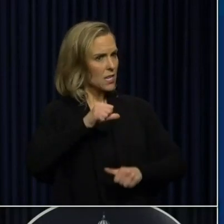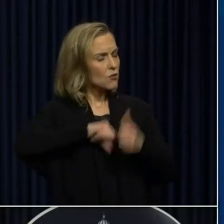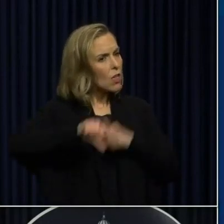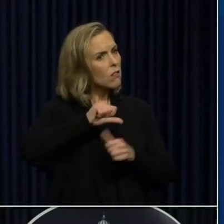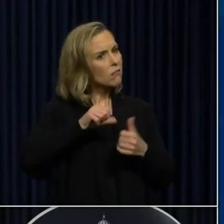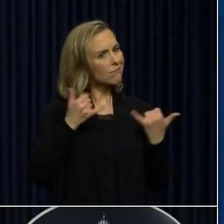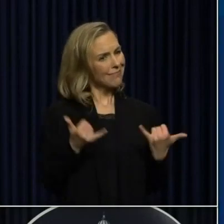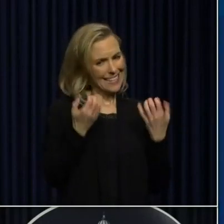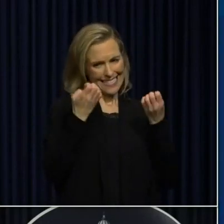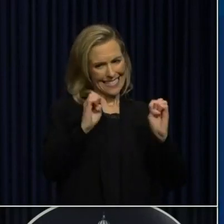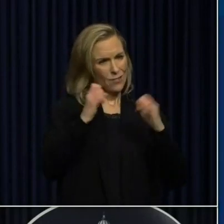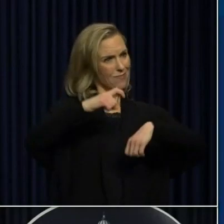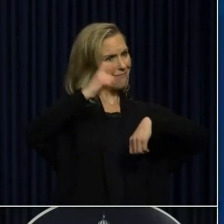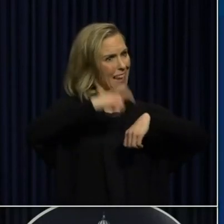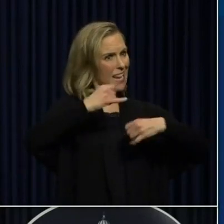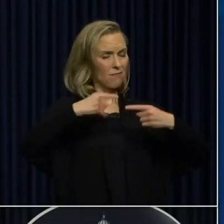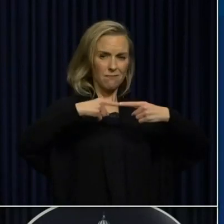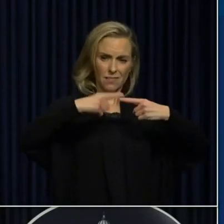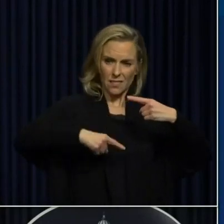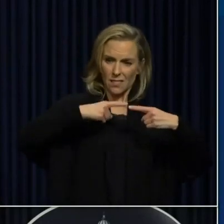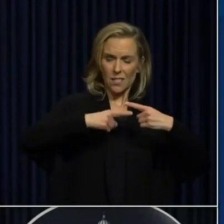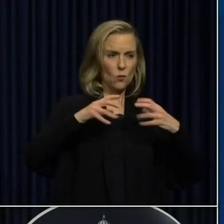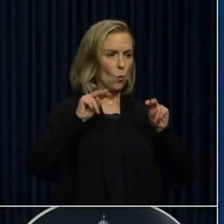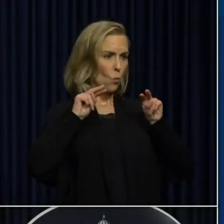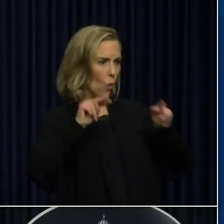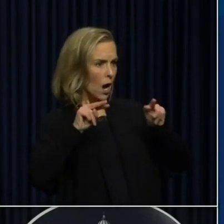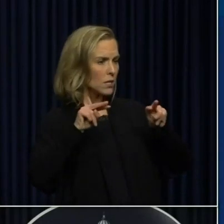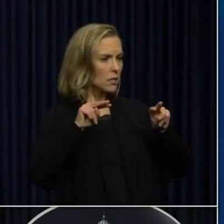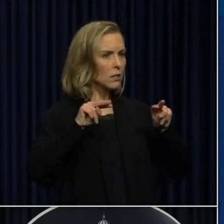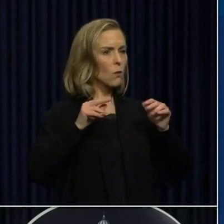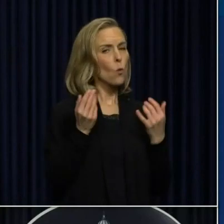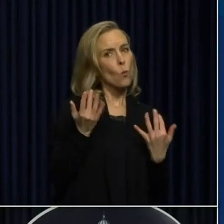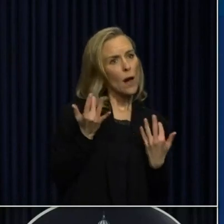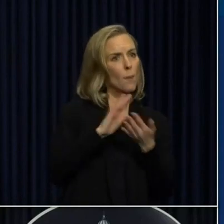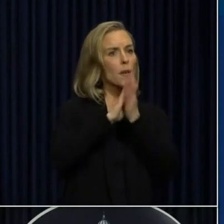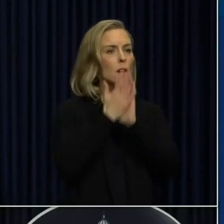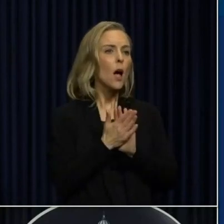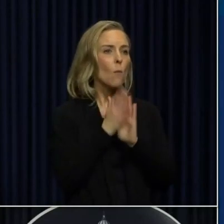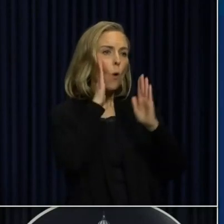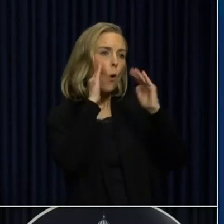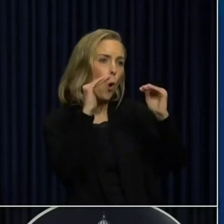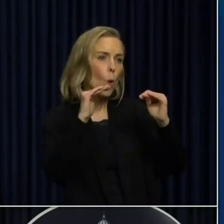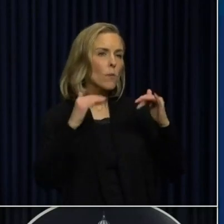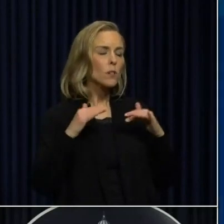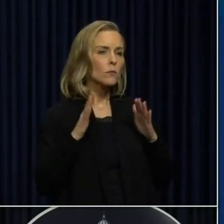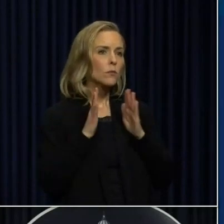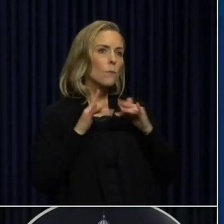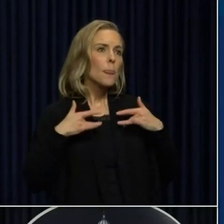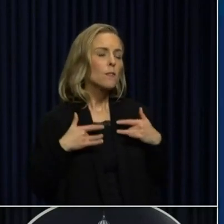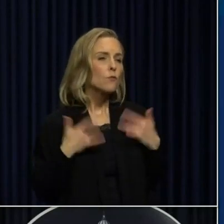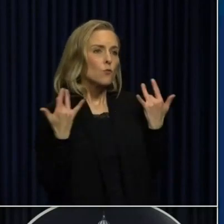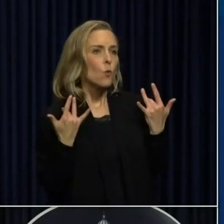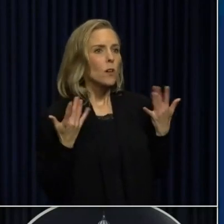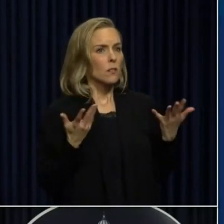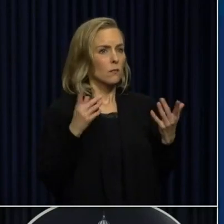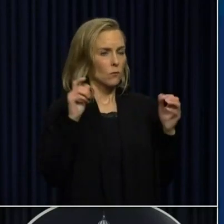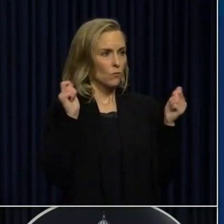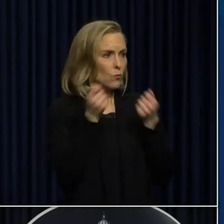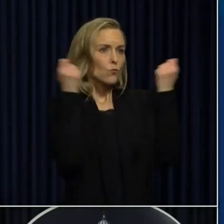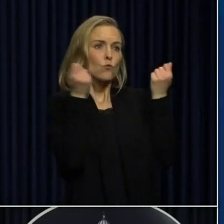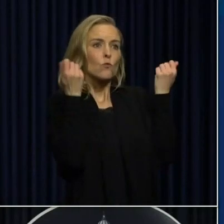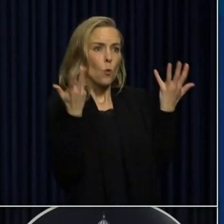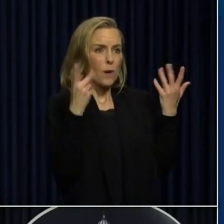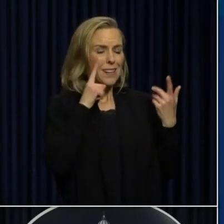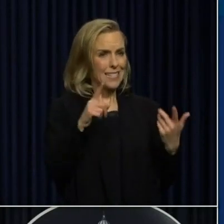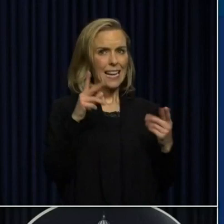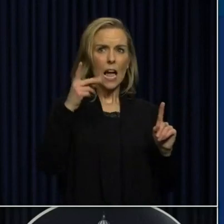season. This is the time when our watching and waiting turns from hope into joy, and joy turns into power, but not as the